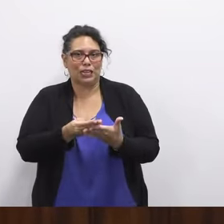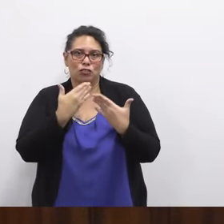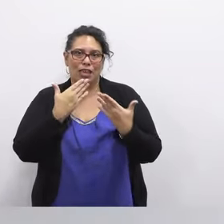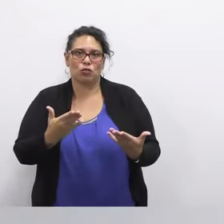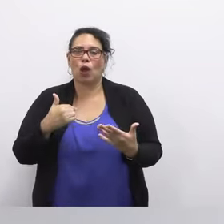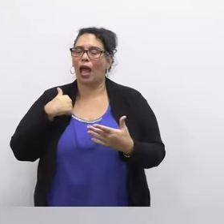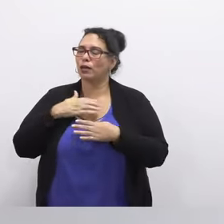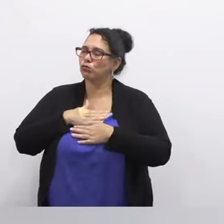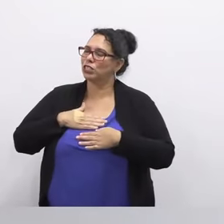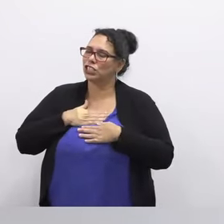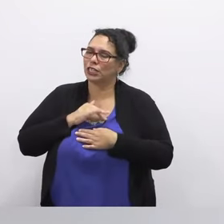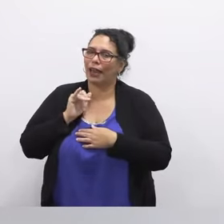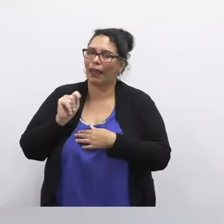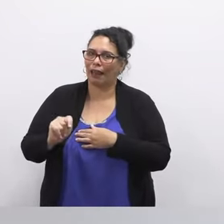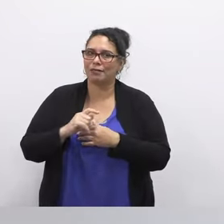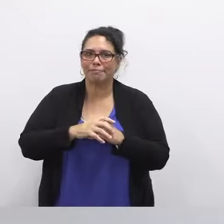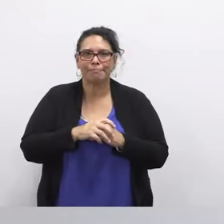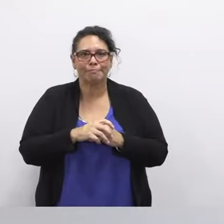it.